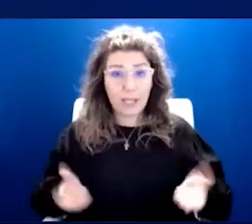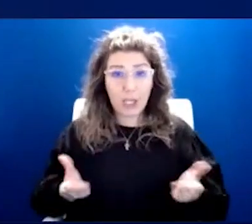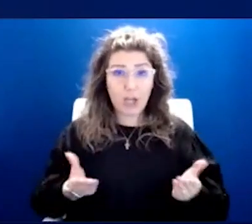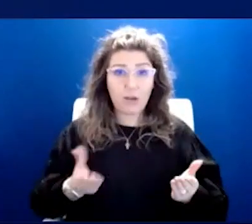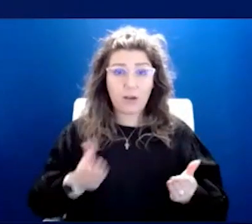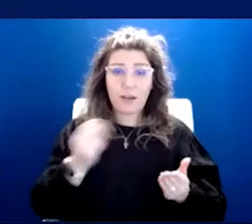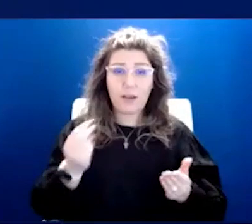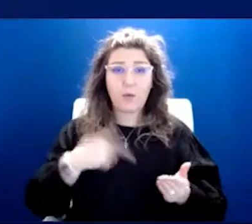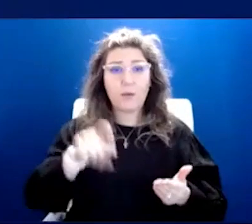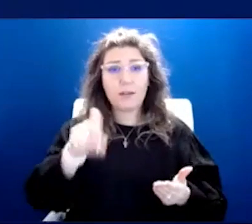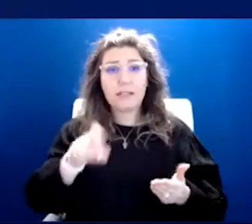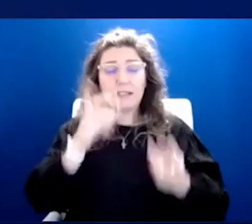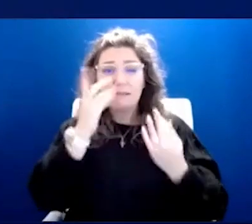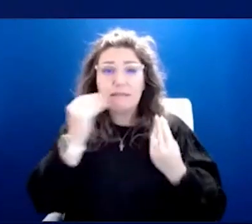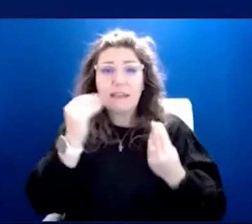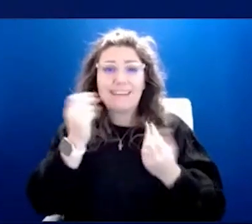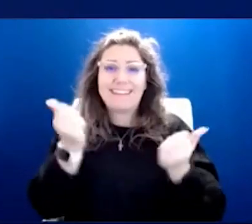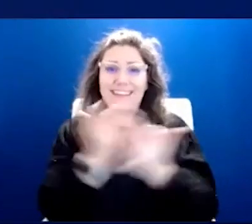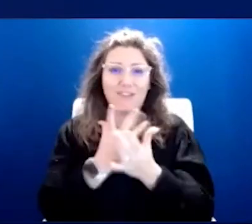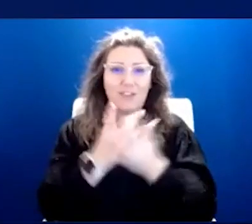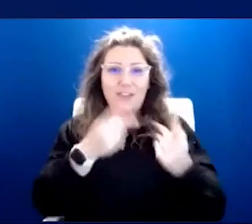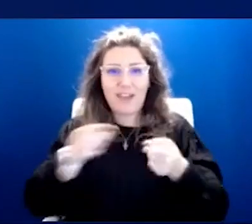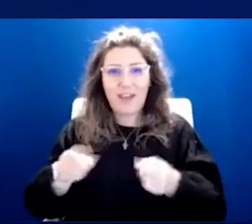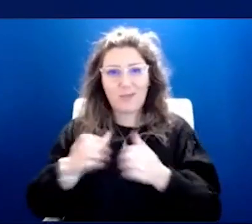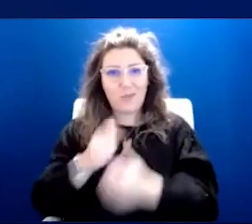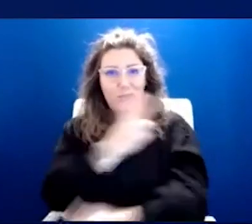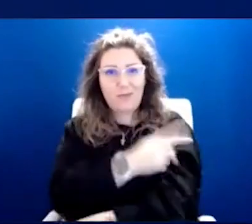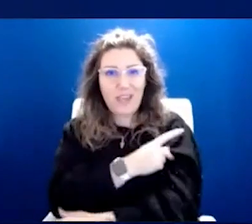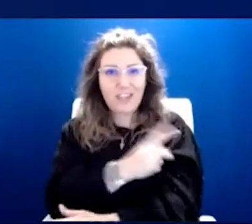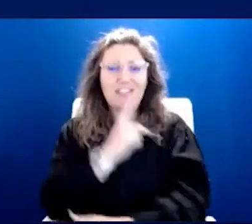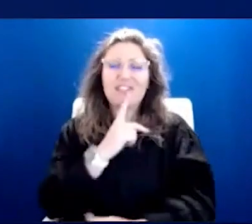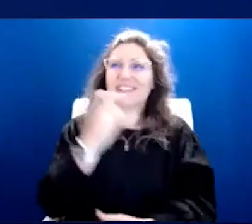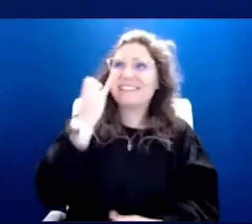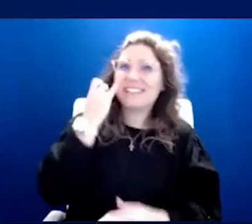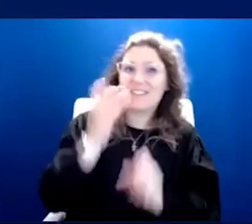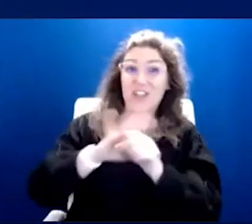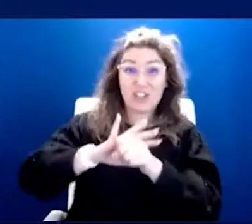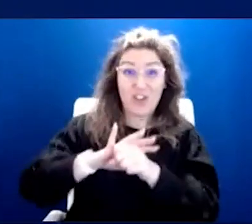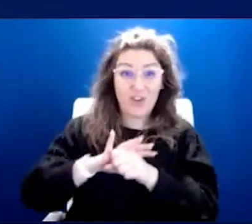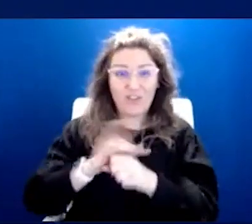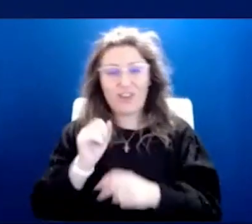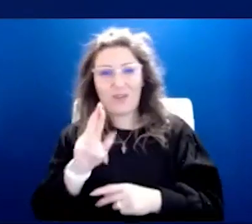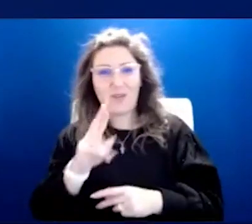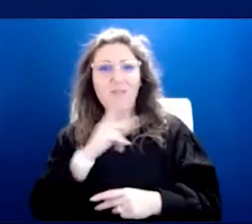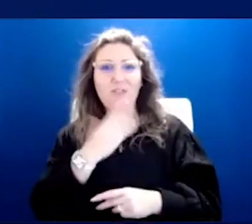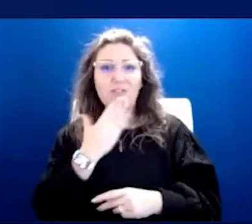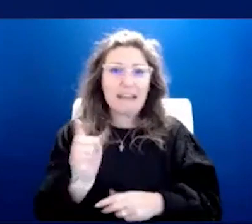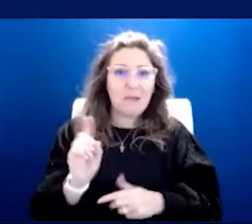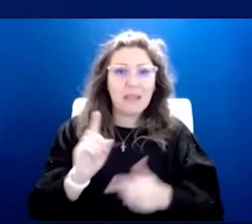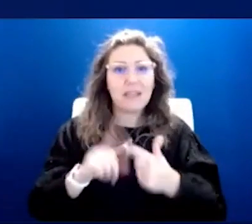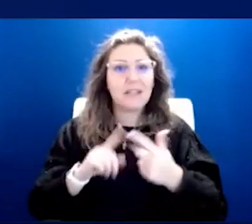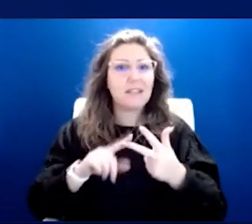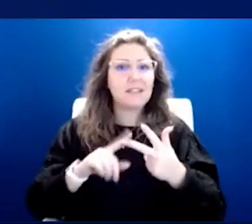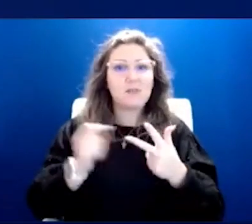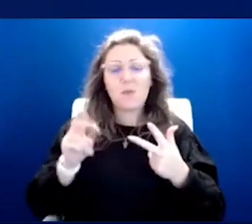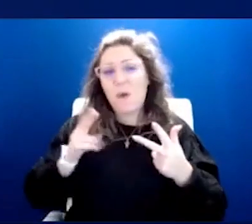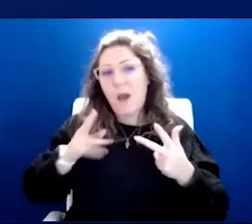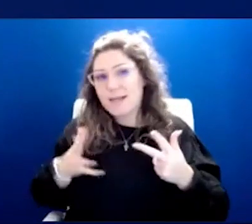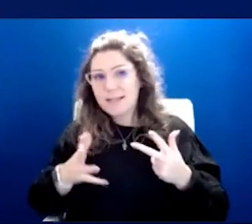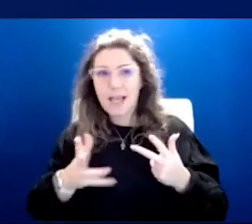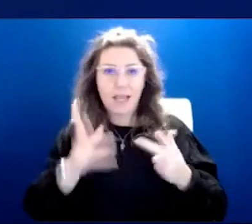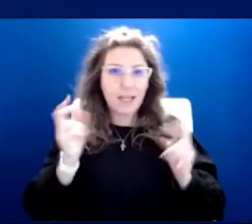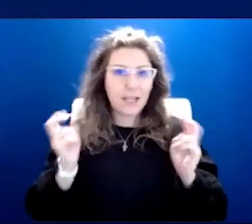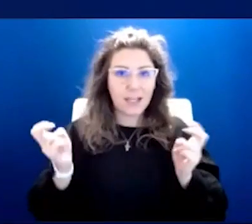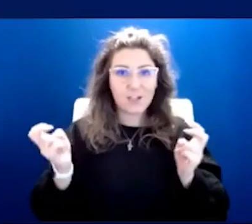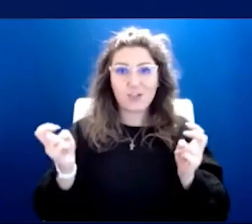think about everything that's going on with the patient, whether it's, you know, whether it's COVID related or it's their diabetes or it's an anxiety issue or